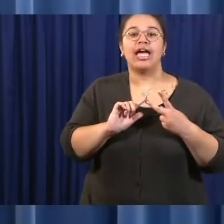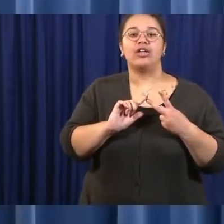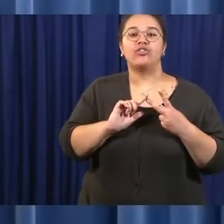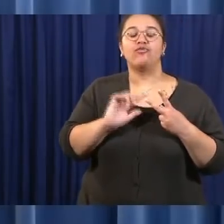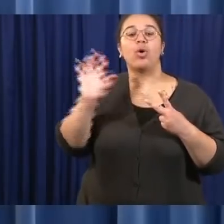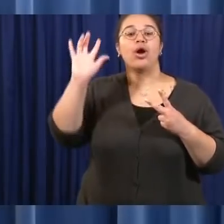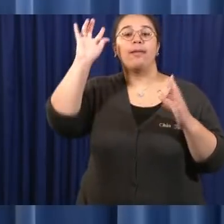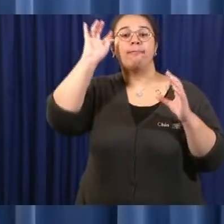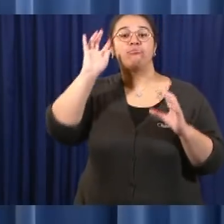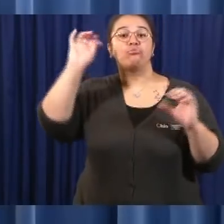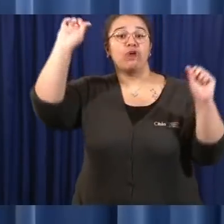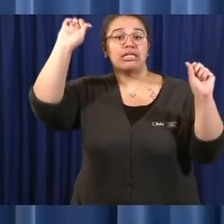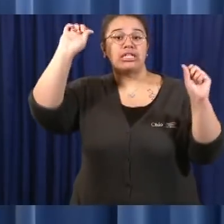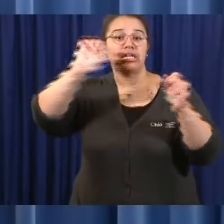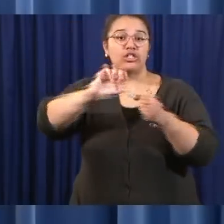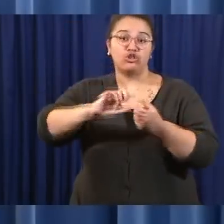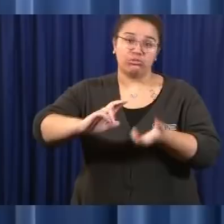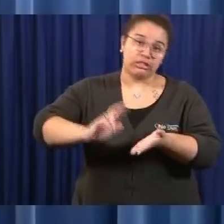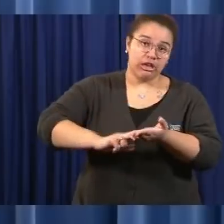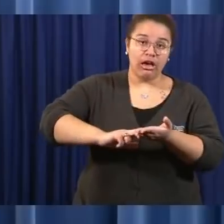it?